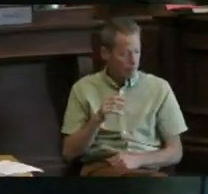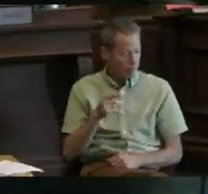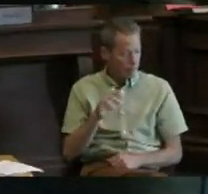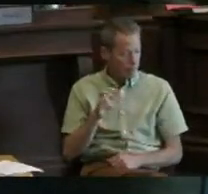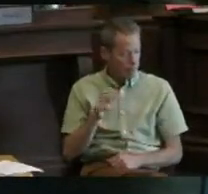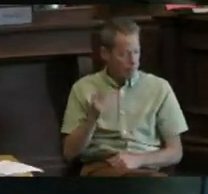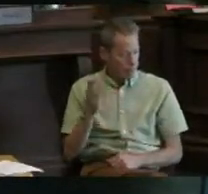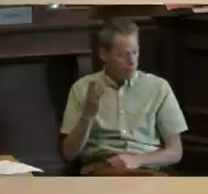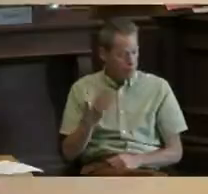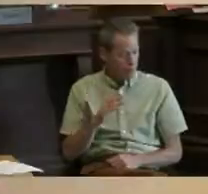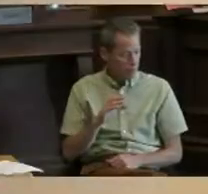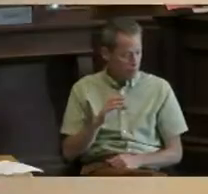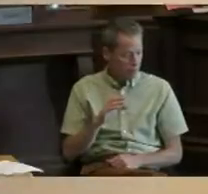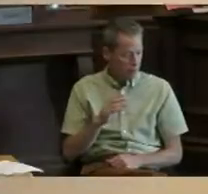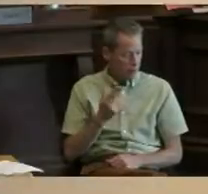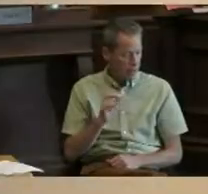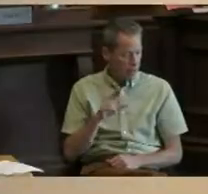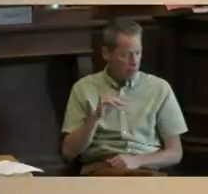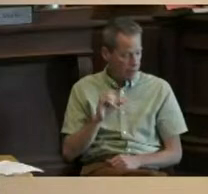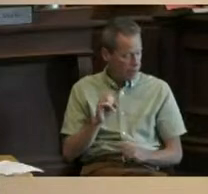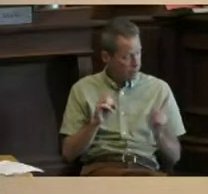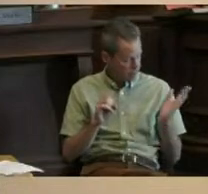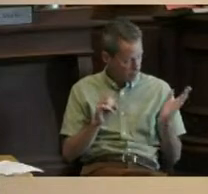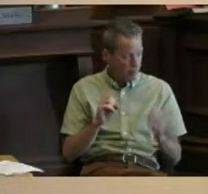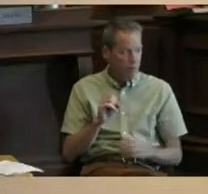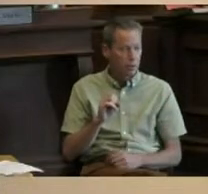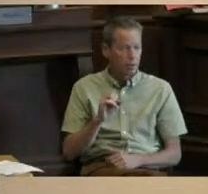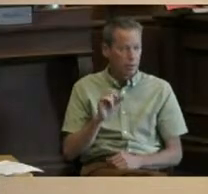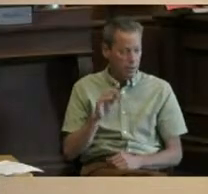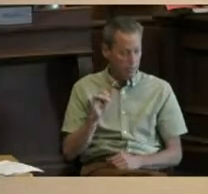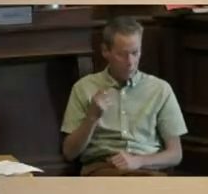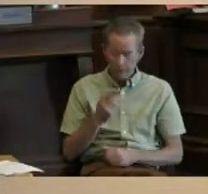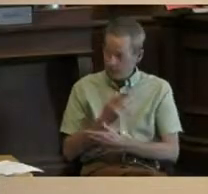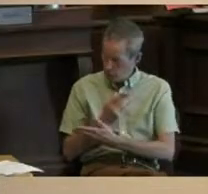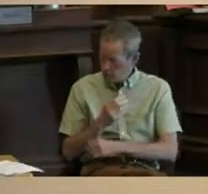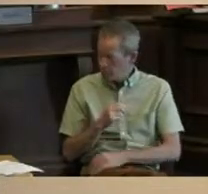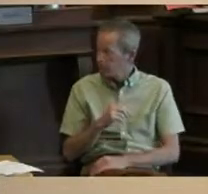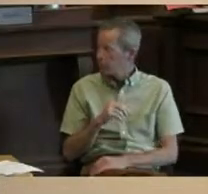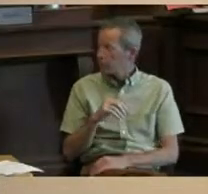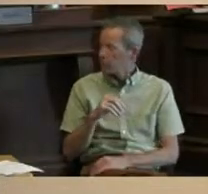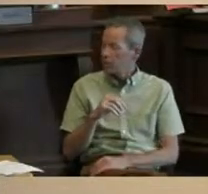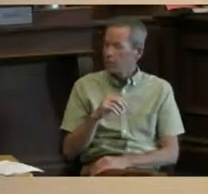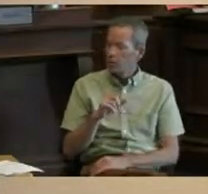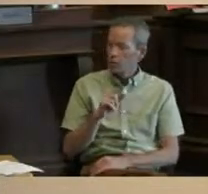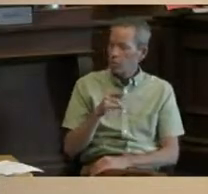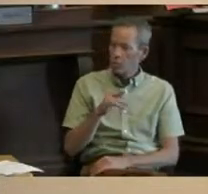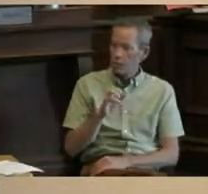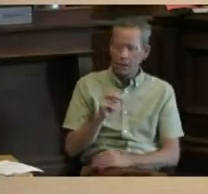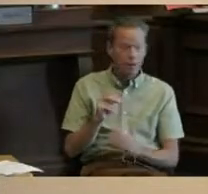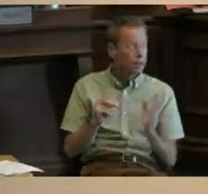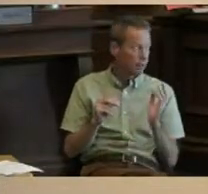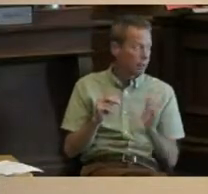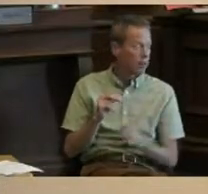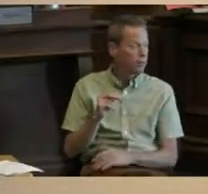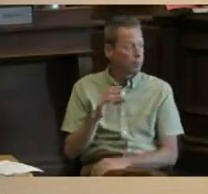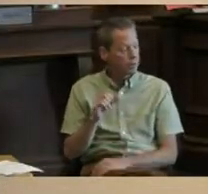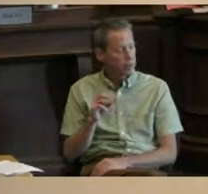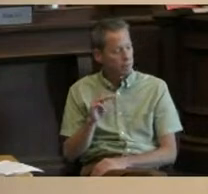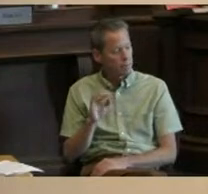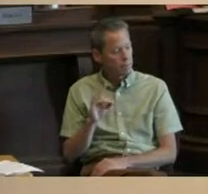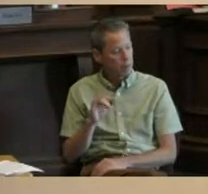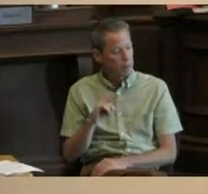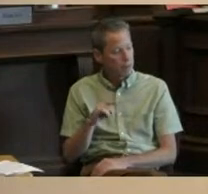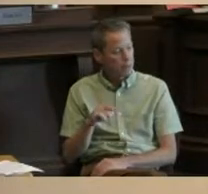Patterson. Here. Councilmember Harris. Here. Councilmember Smith. Here. Vice President Lupien. Here. President Melendez.